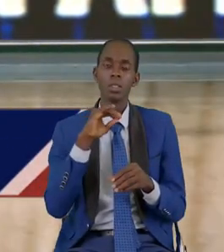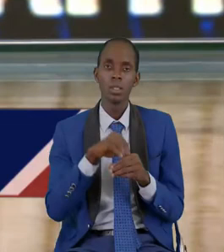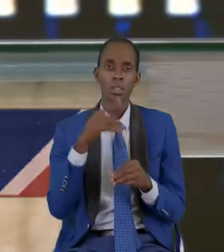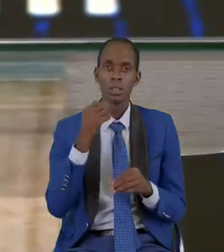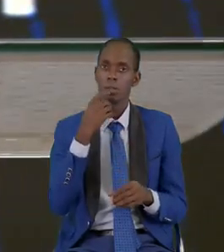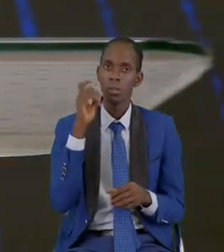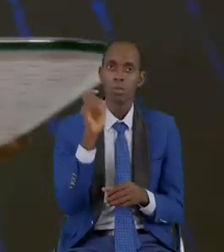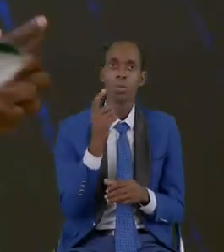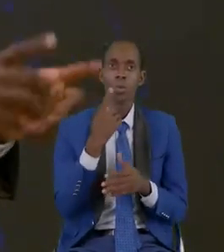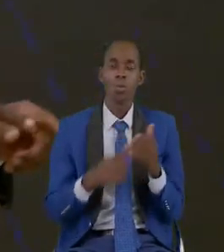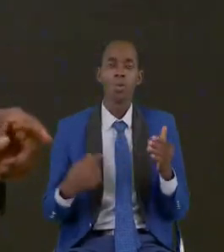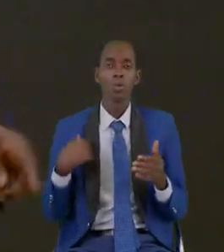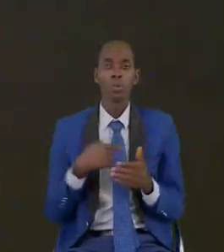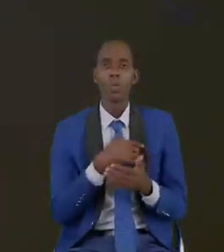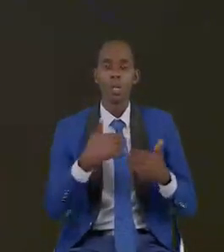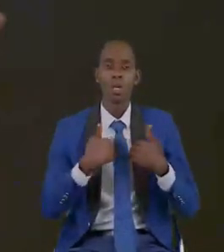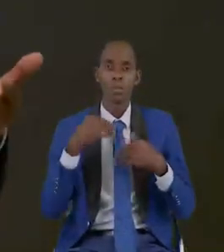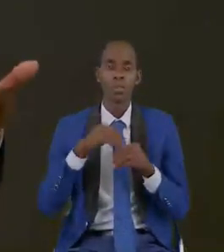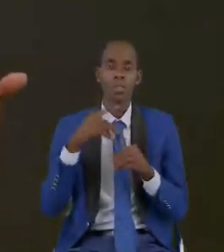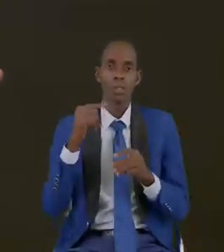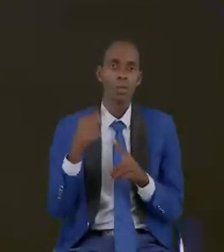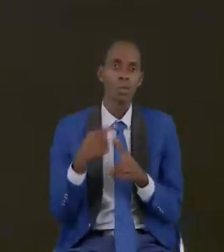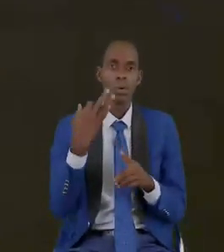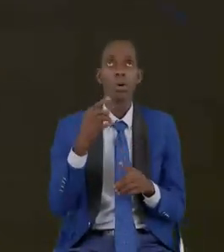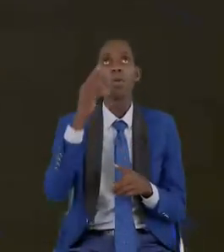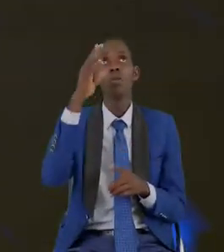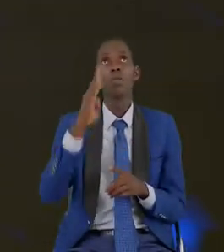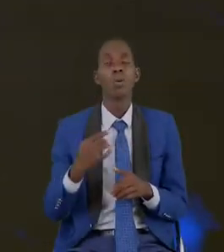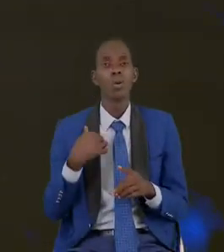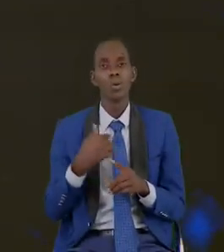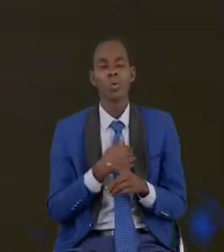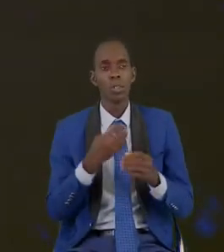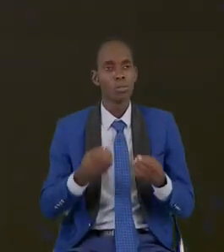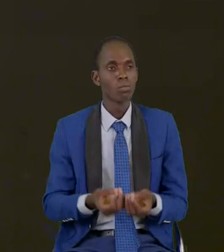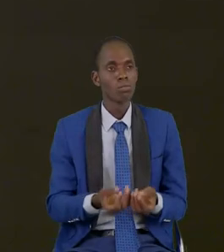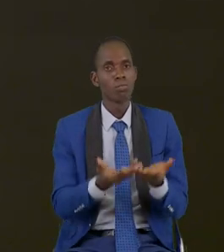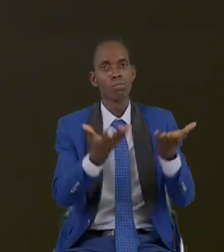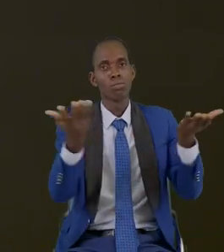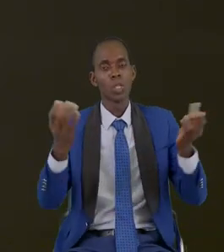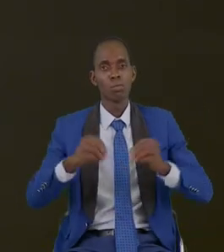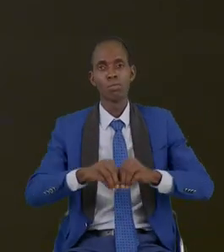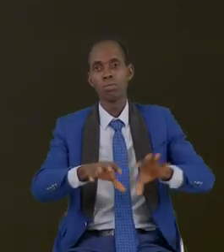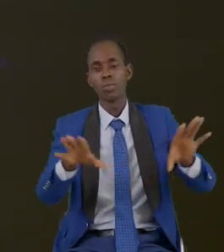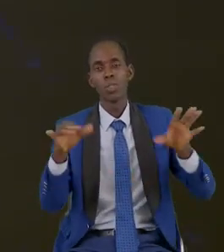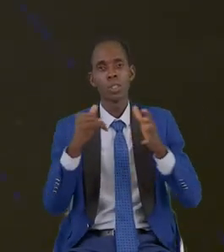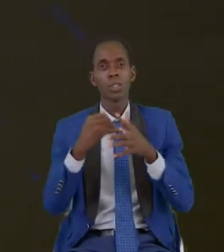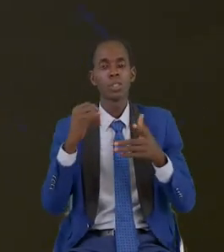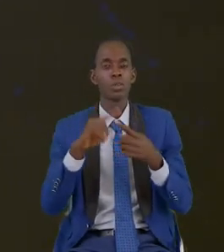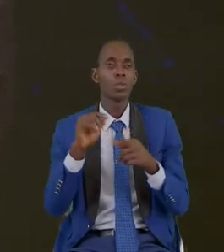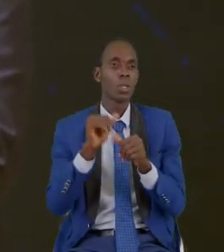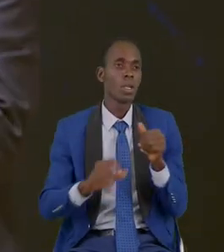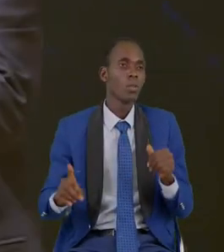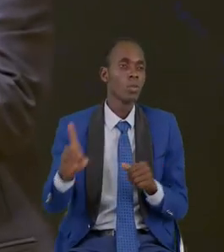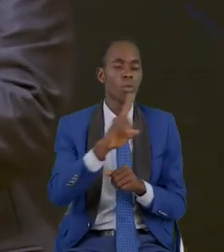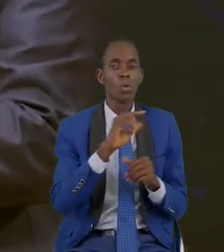is the word of God, and we deliver to every creature without fear, without